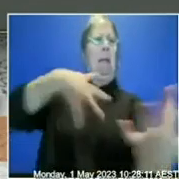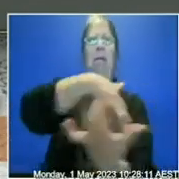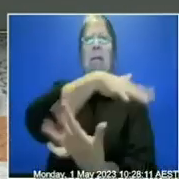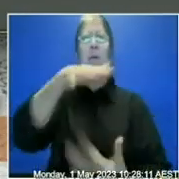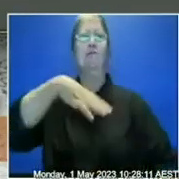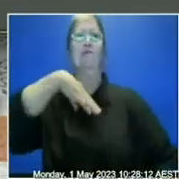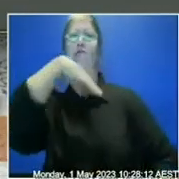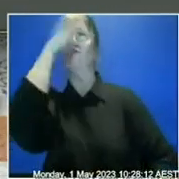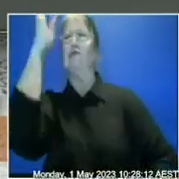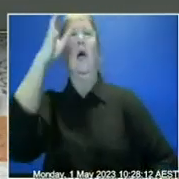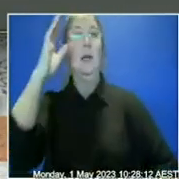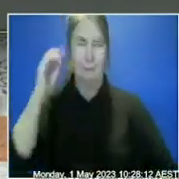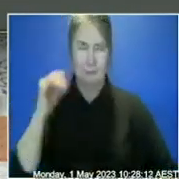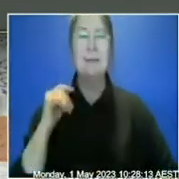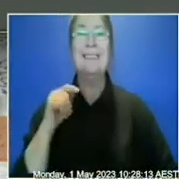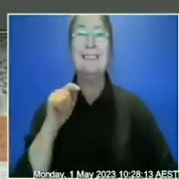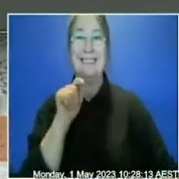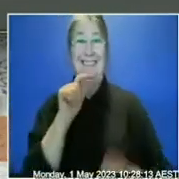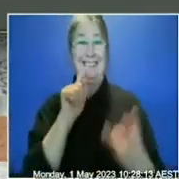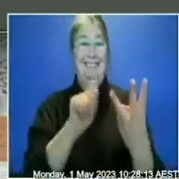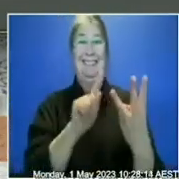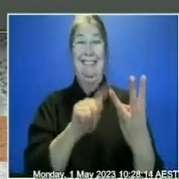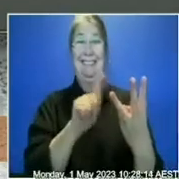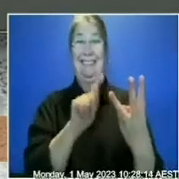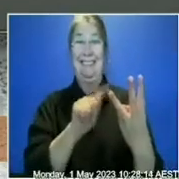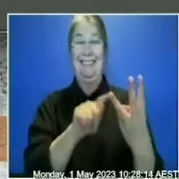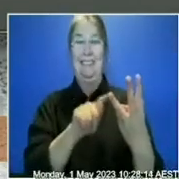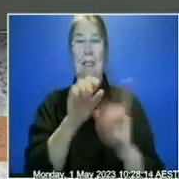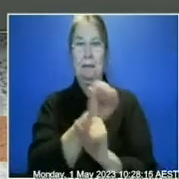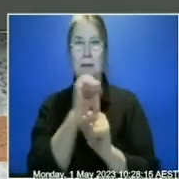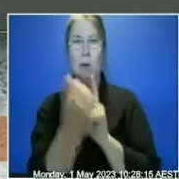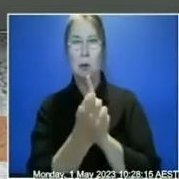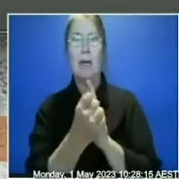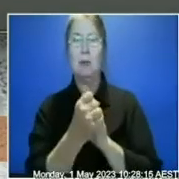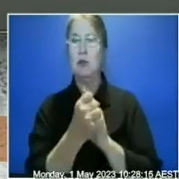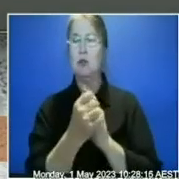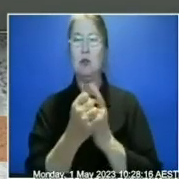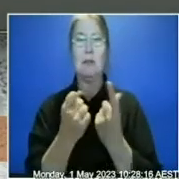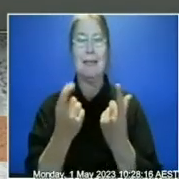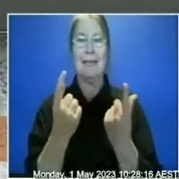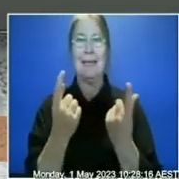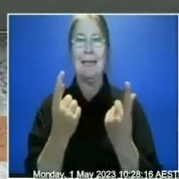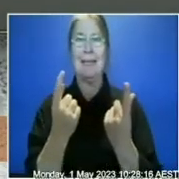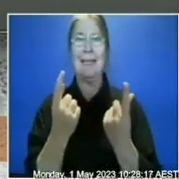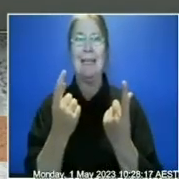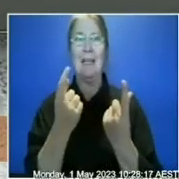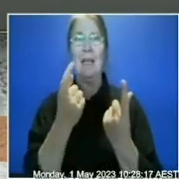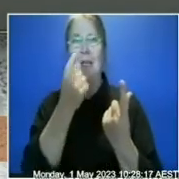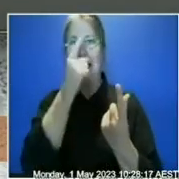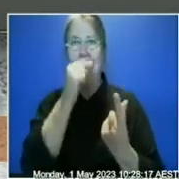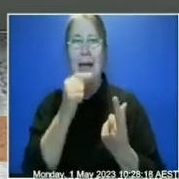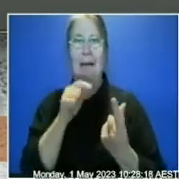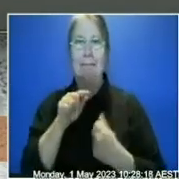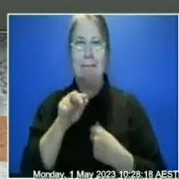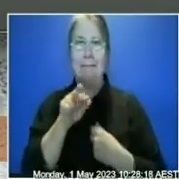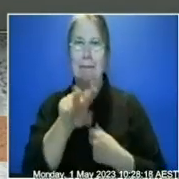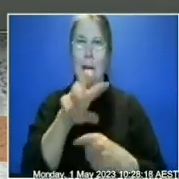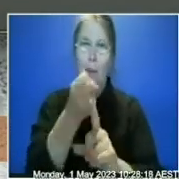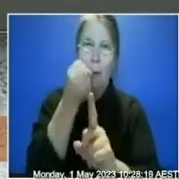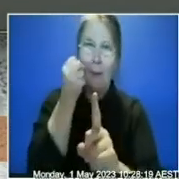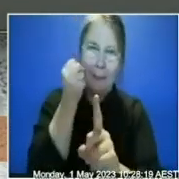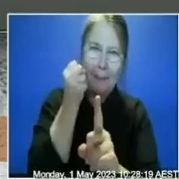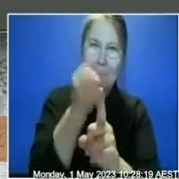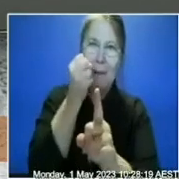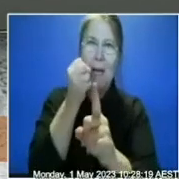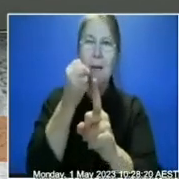impact. It could have that effect related. The health response to public drunkenness will involve outreach services